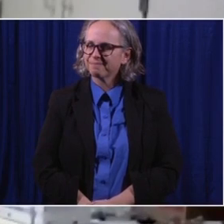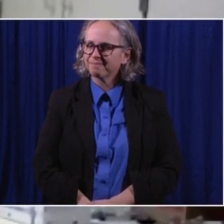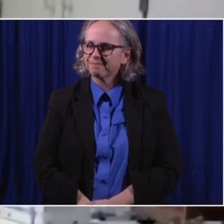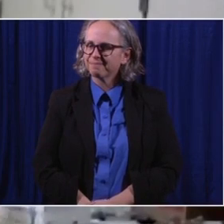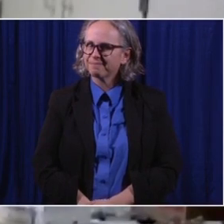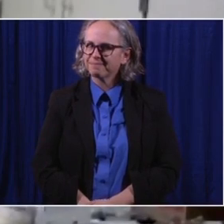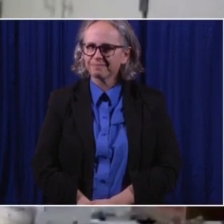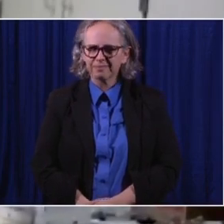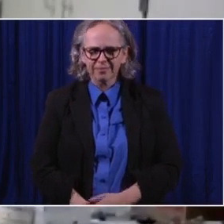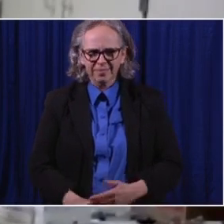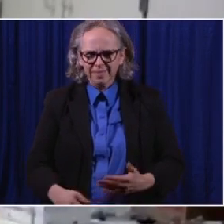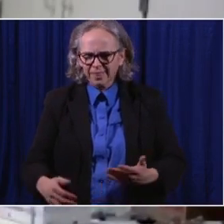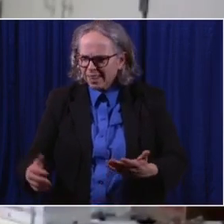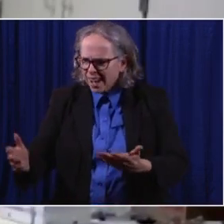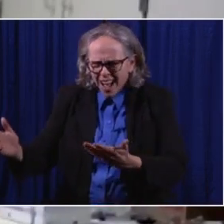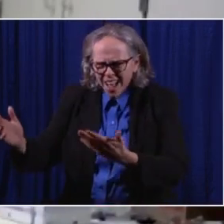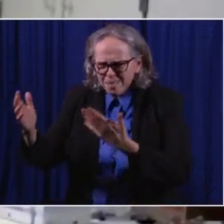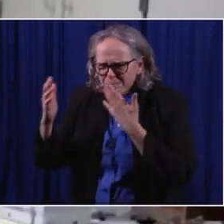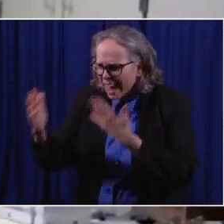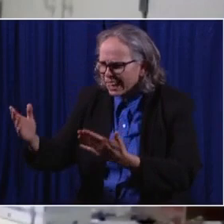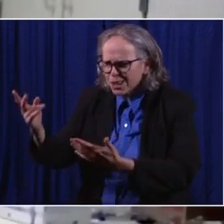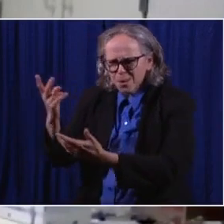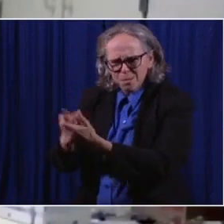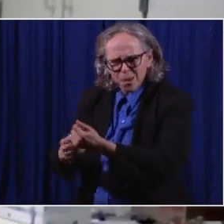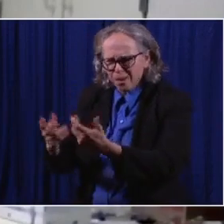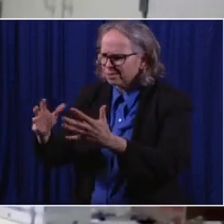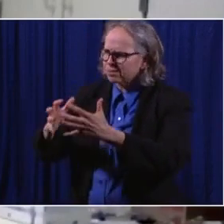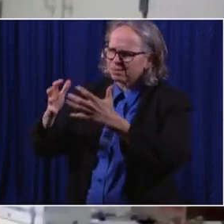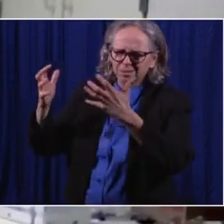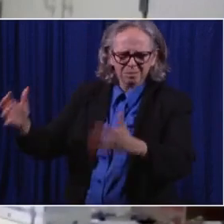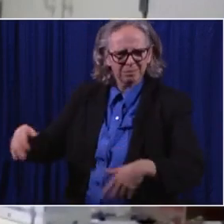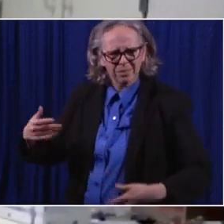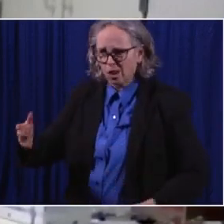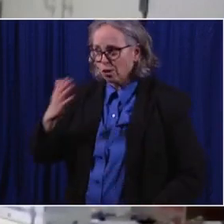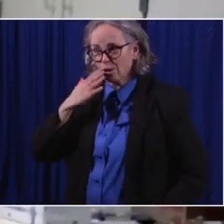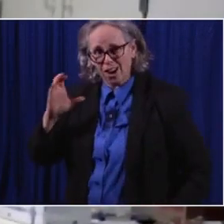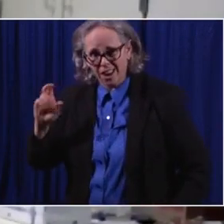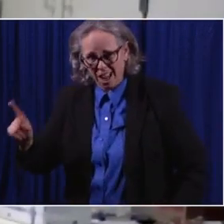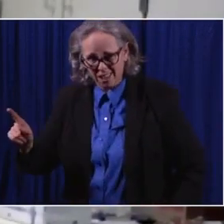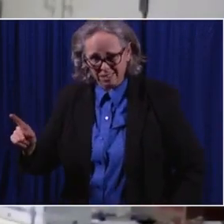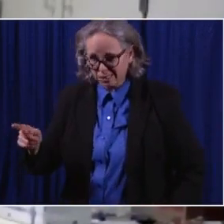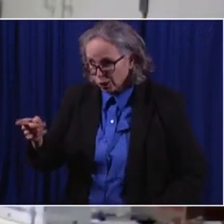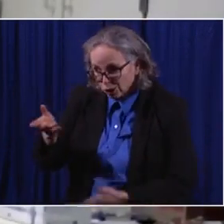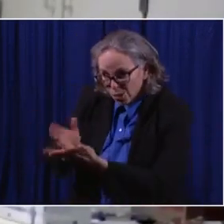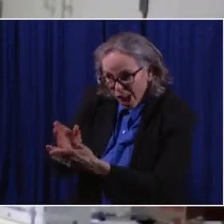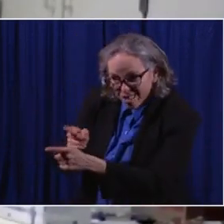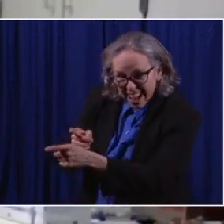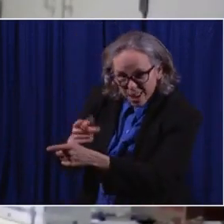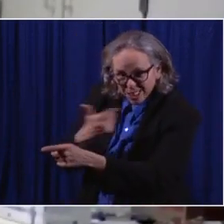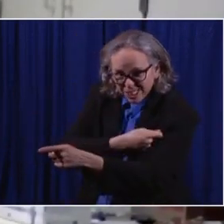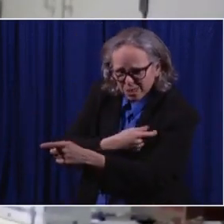Well, thank you both very, very much, and good luck. You doing okay? Thank you.